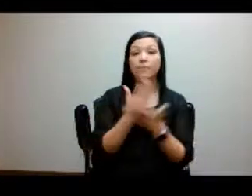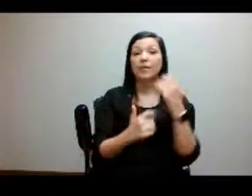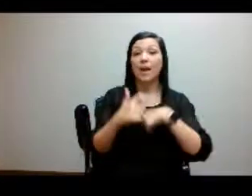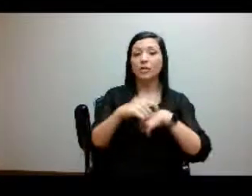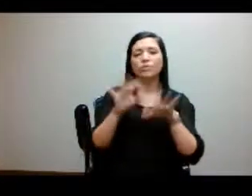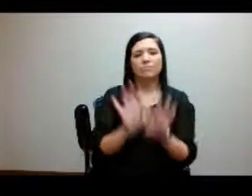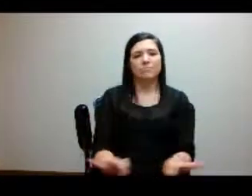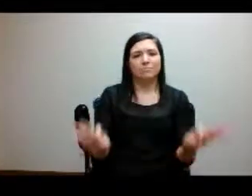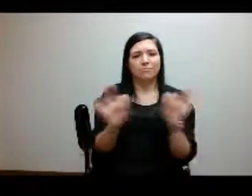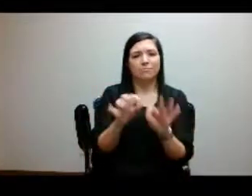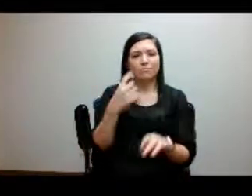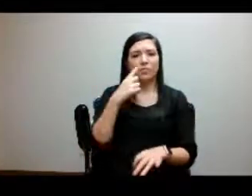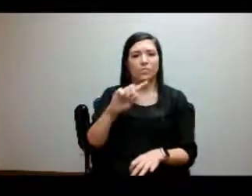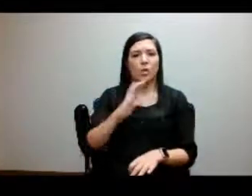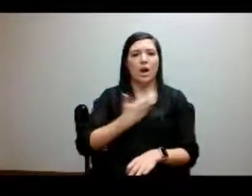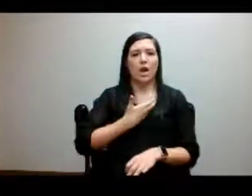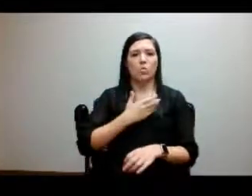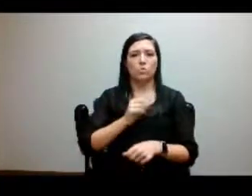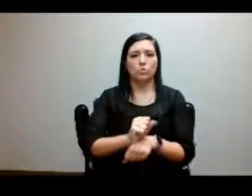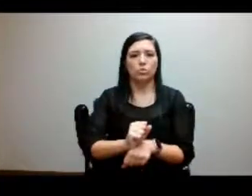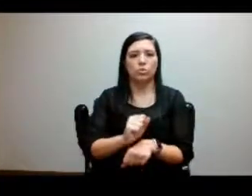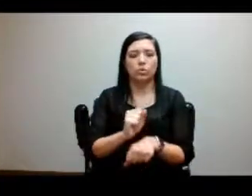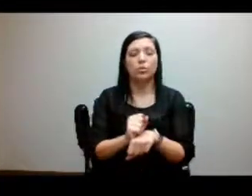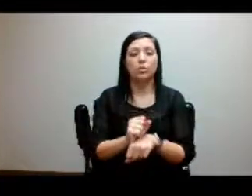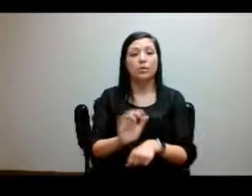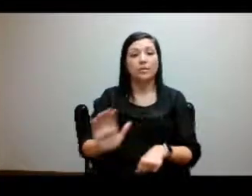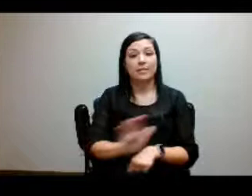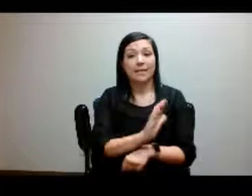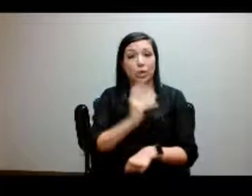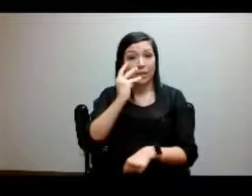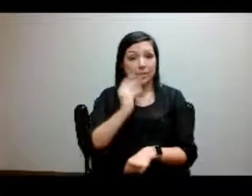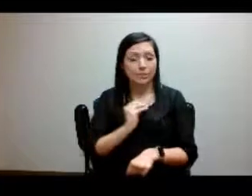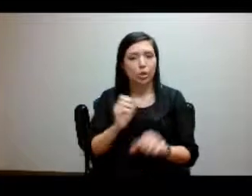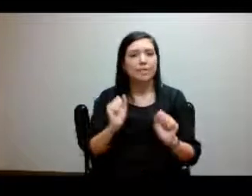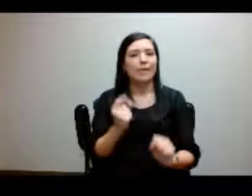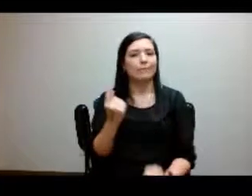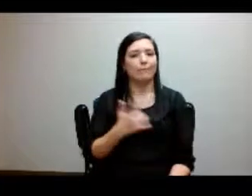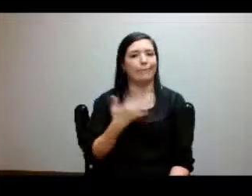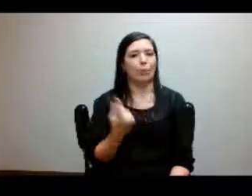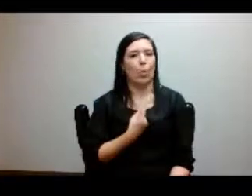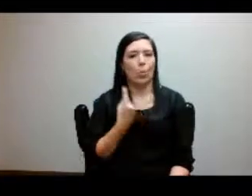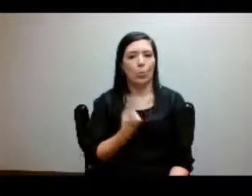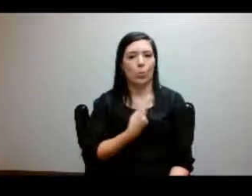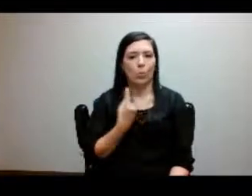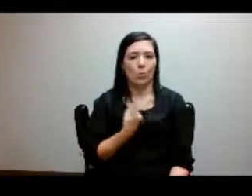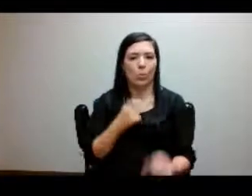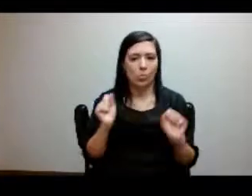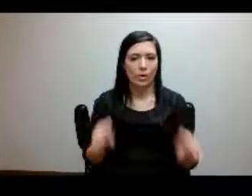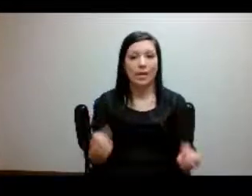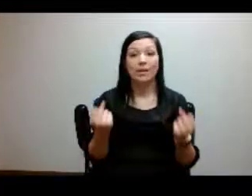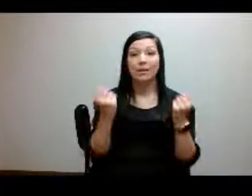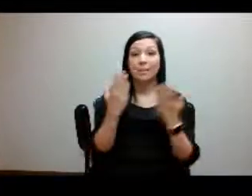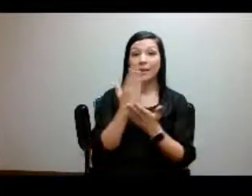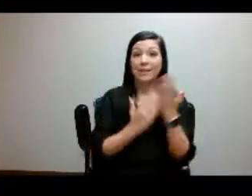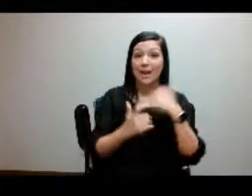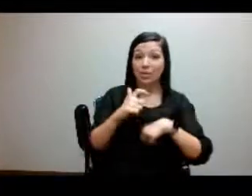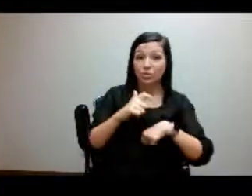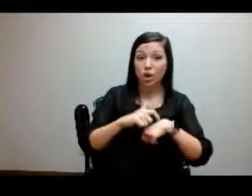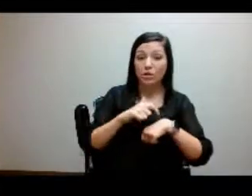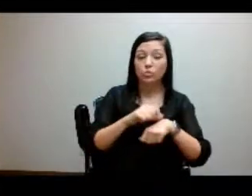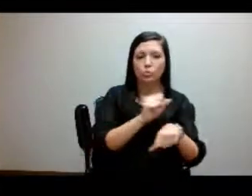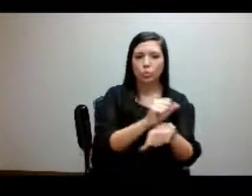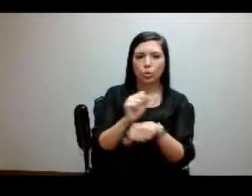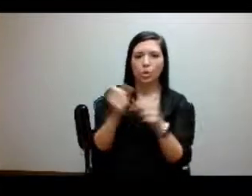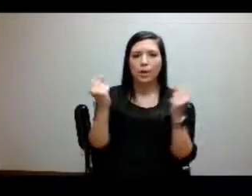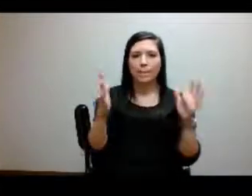do business, yet their experience can be a lonely one. Many of our adjuncts work on multiple campuses